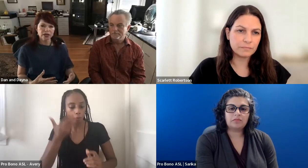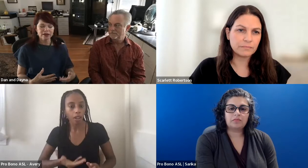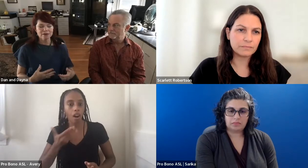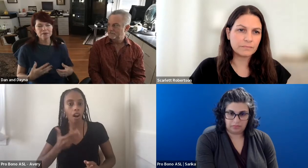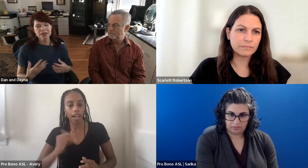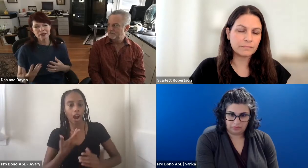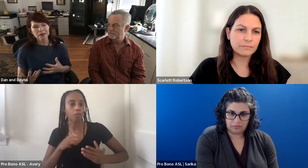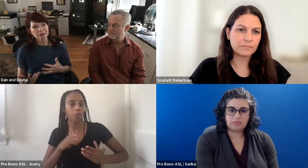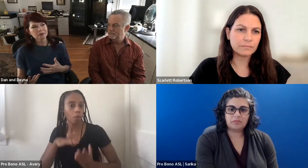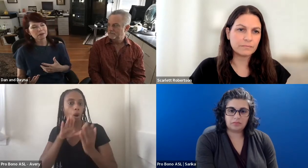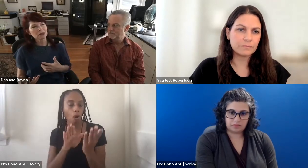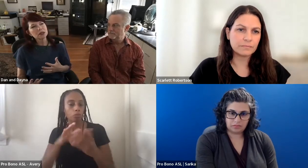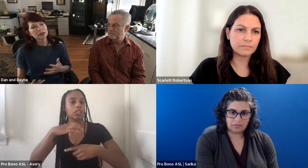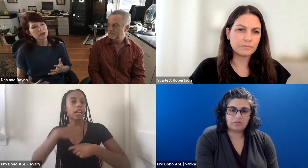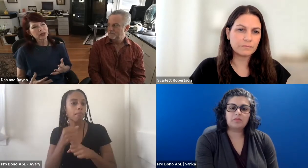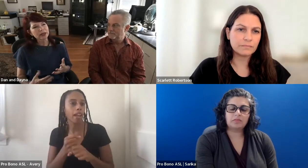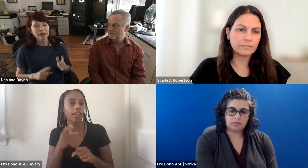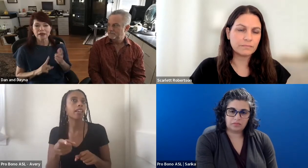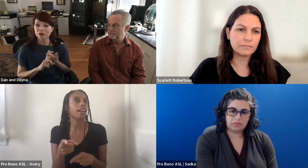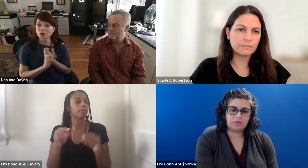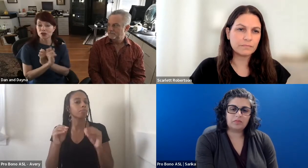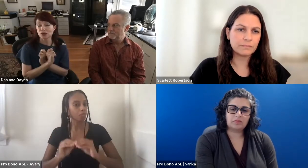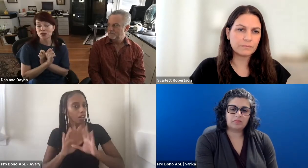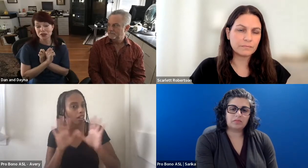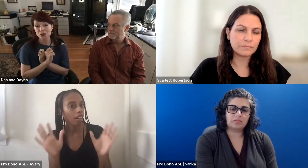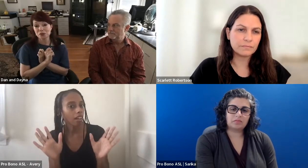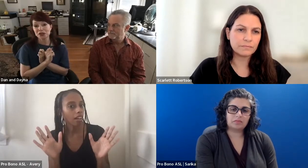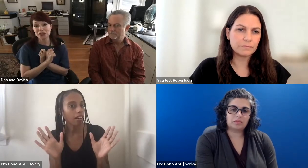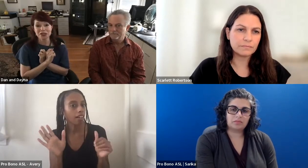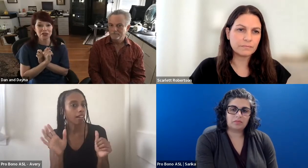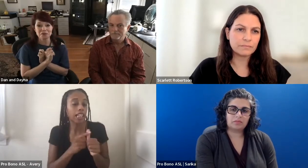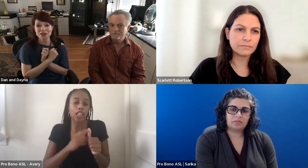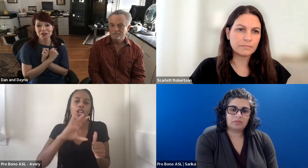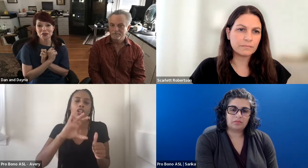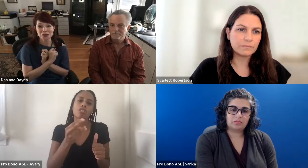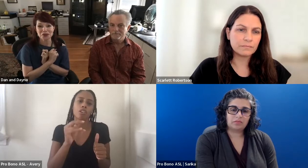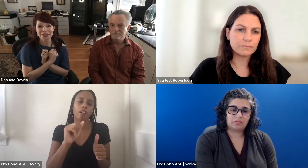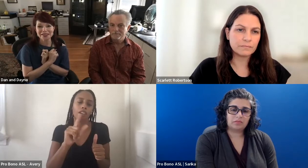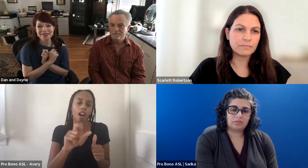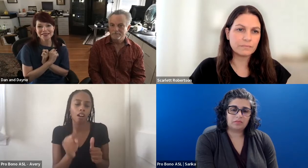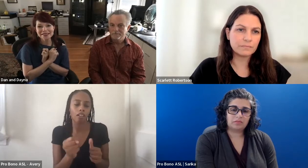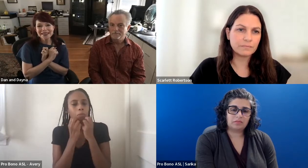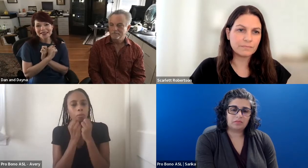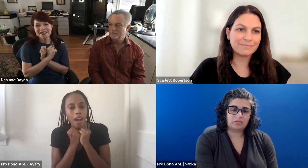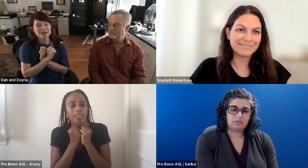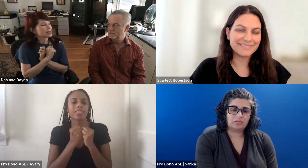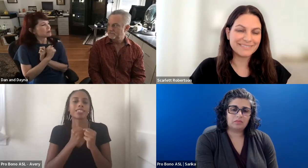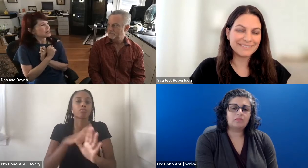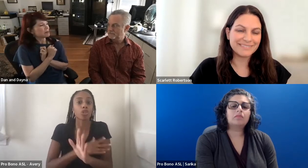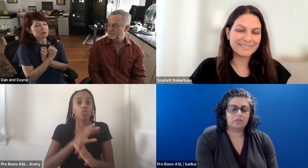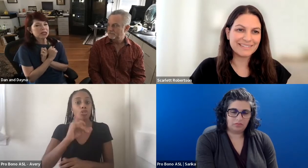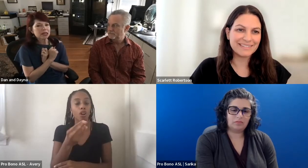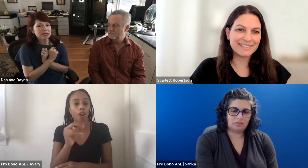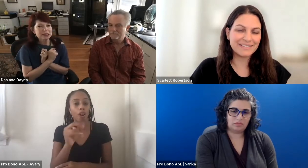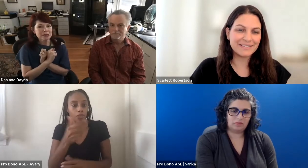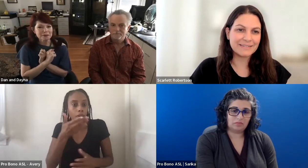approach, and making it clear that A, those journals, those precious mythical journals existed, and B,